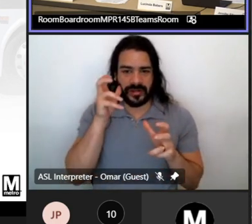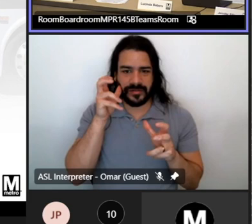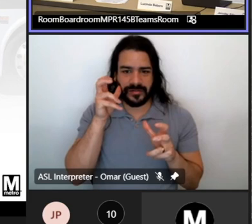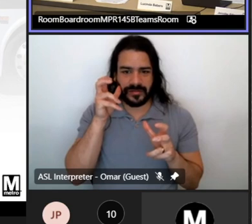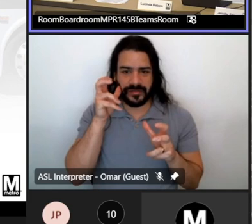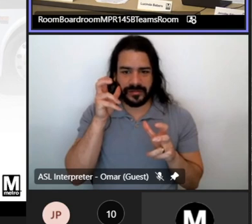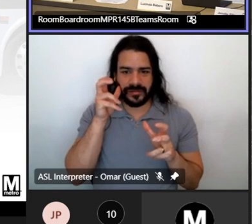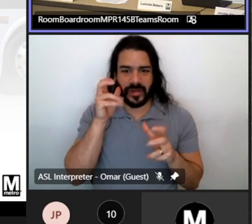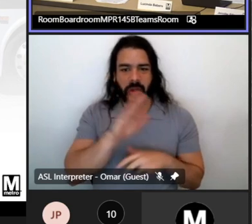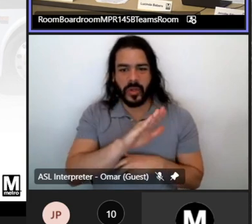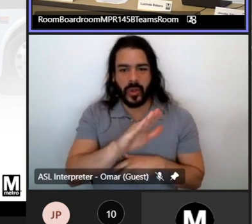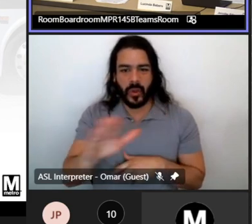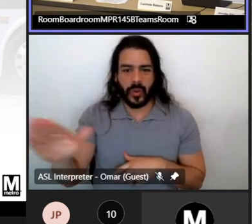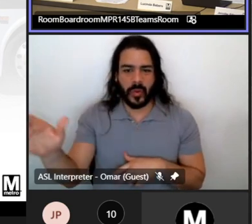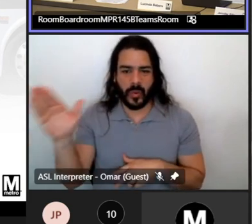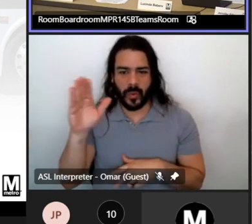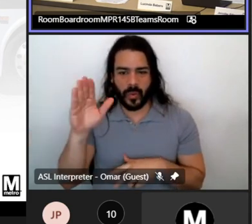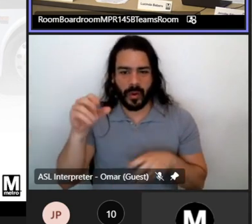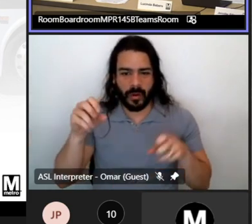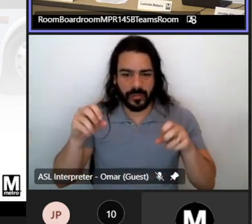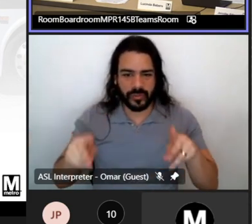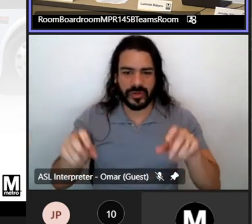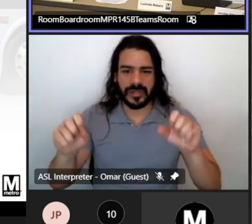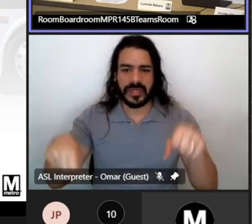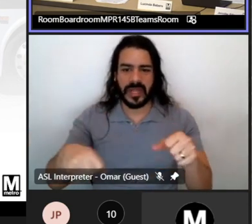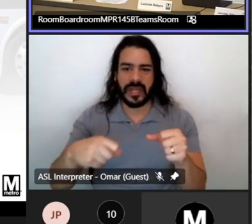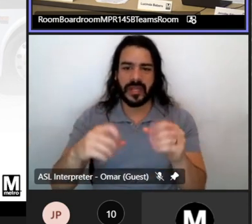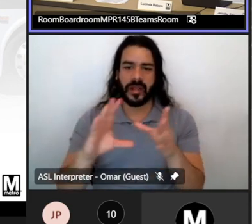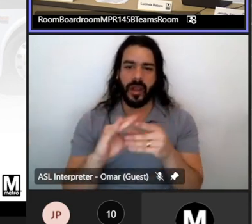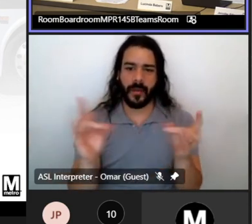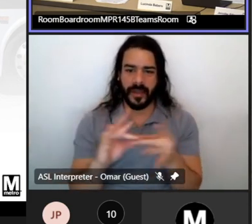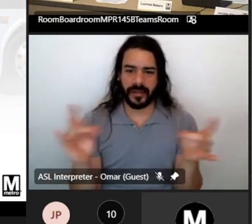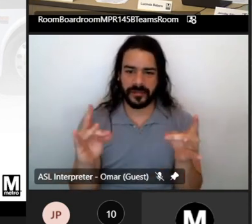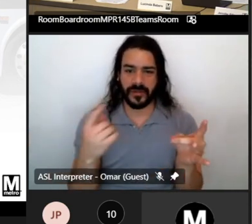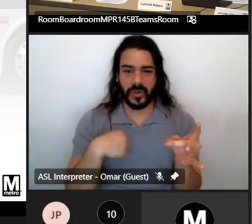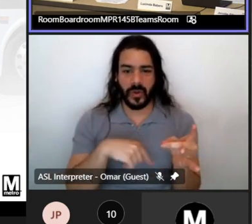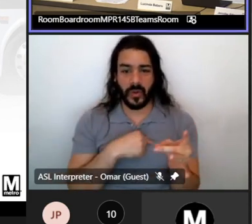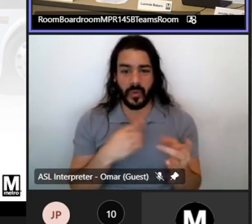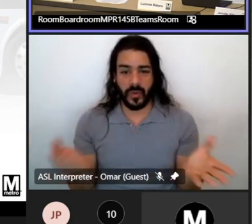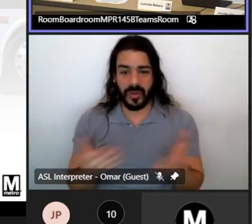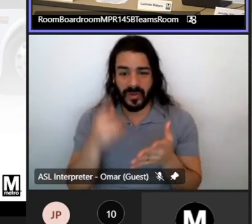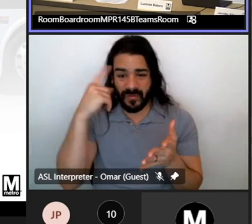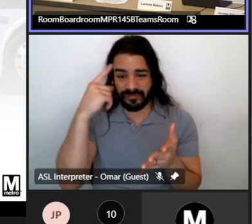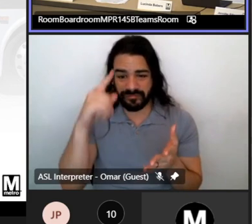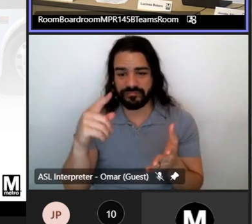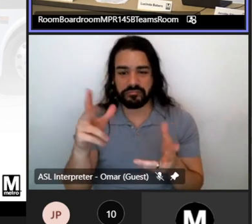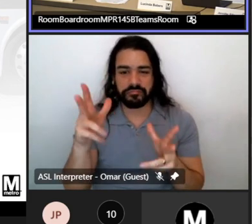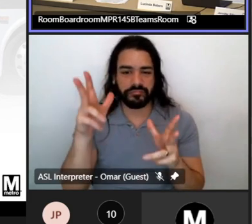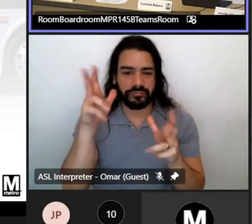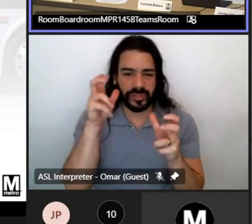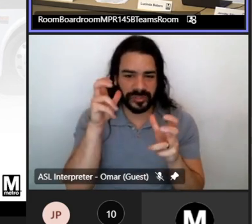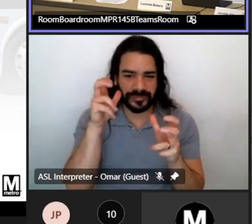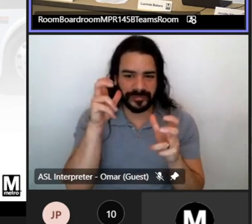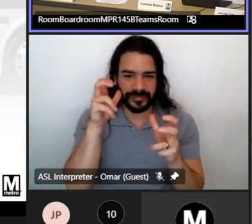you. This is your opportunity to comment on the proposals and we are here to